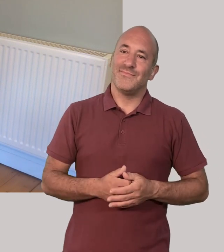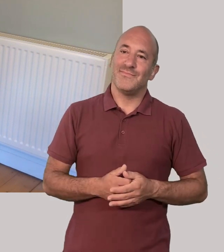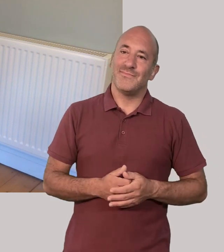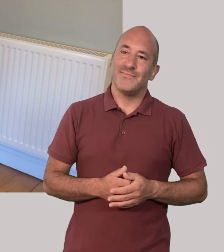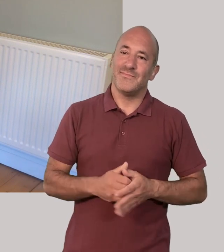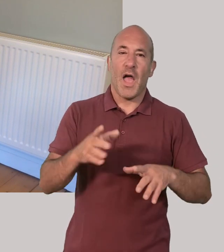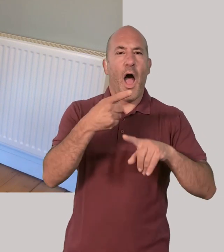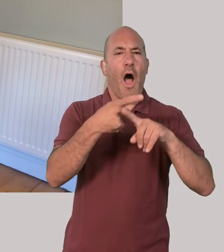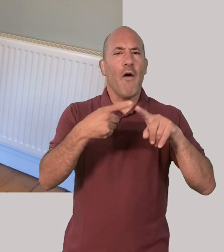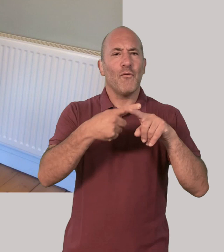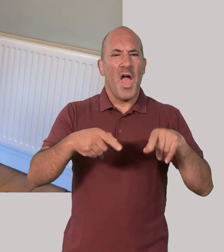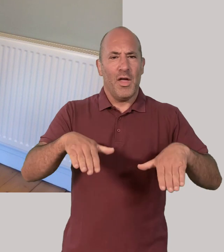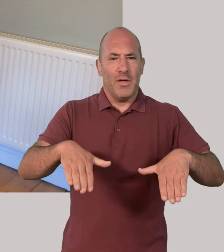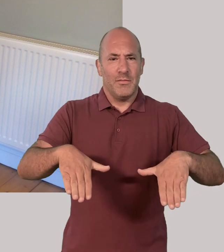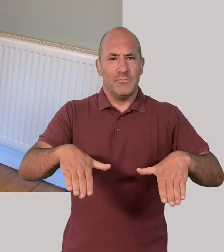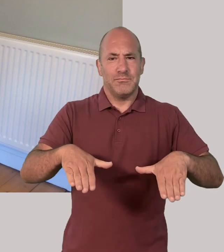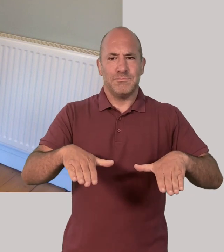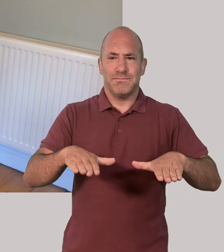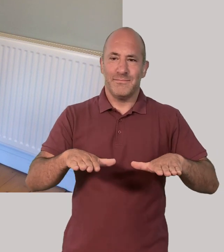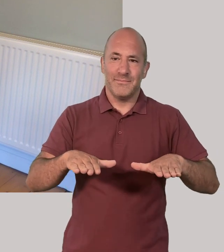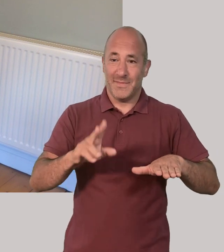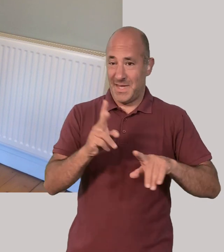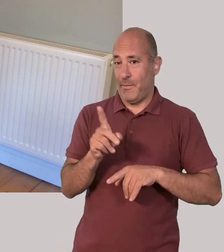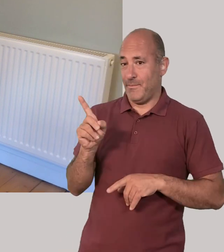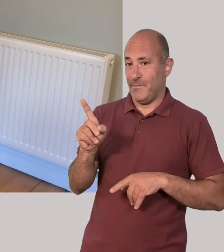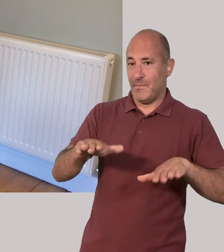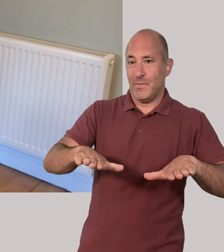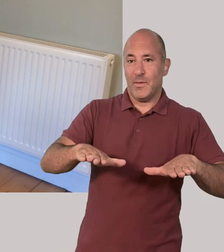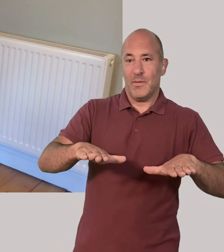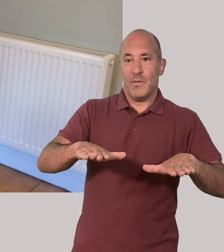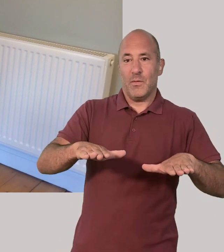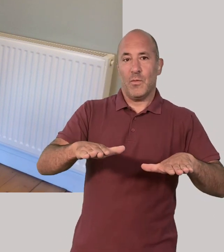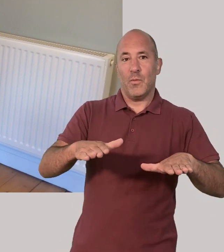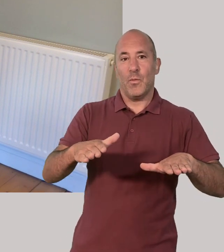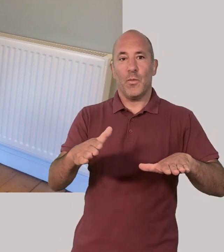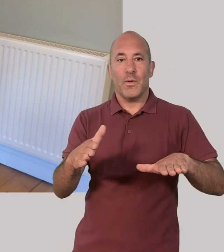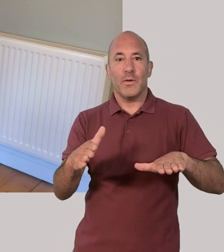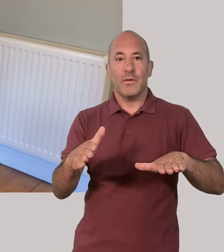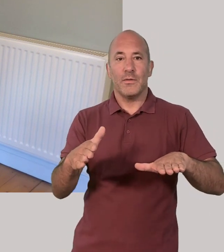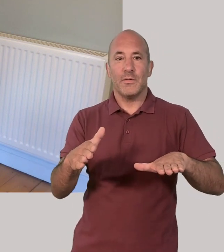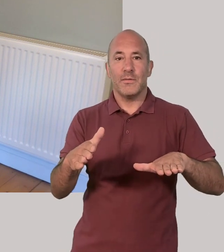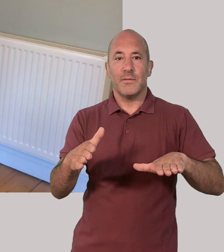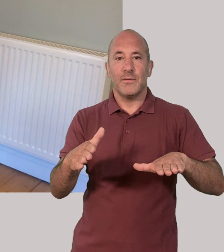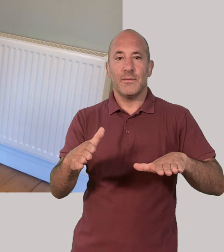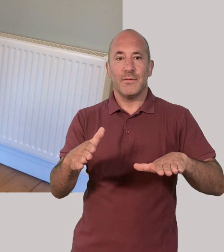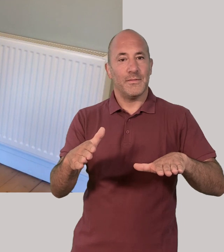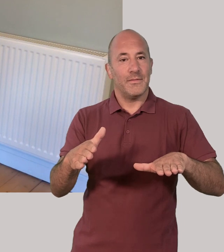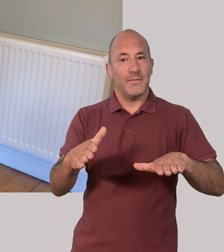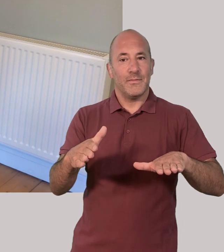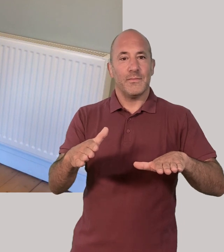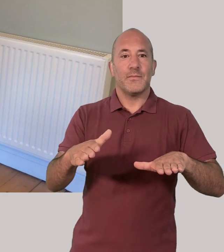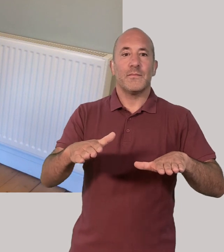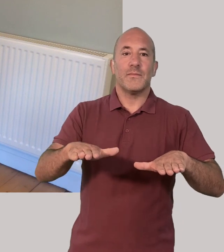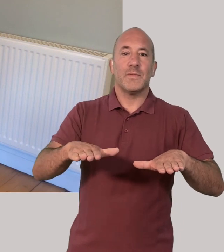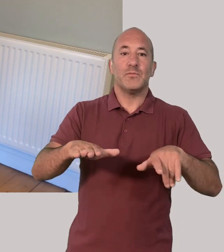then stop halfway, and this time roll onto the outside edge of your feet, and then a